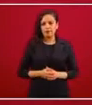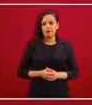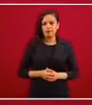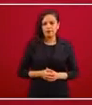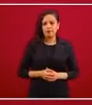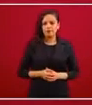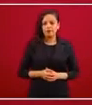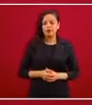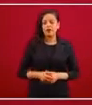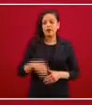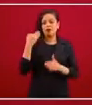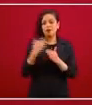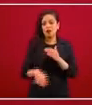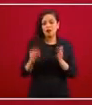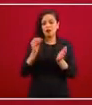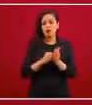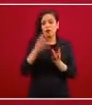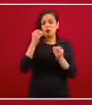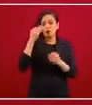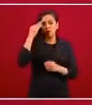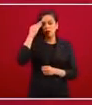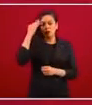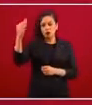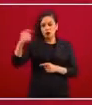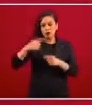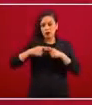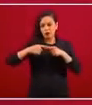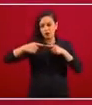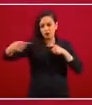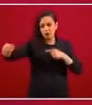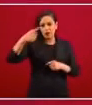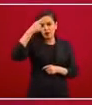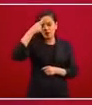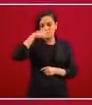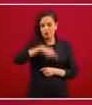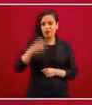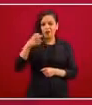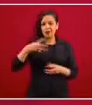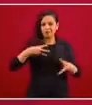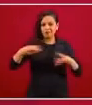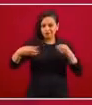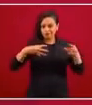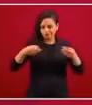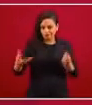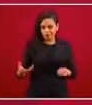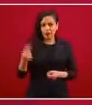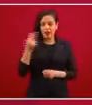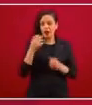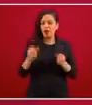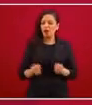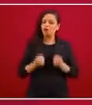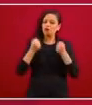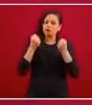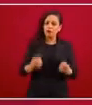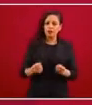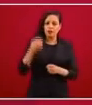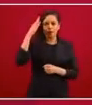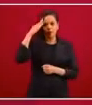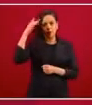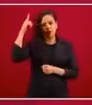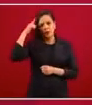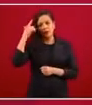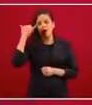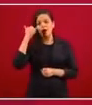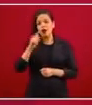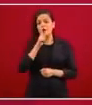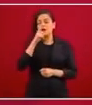I want to give a general message. We still have ways to go for the end of this